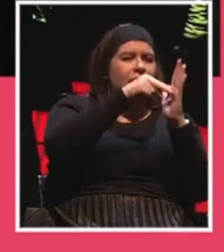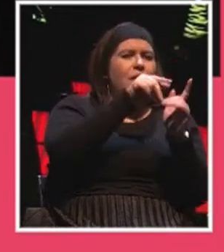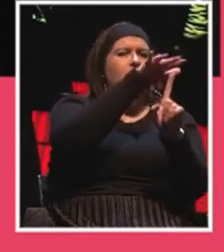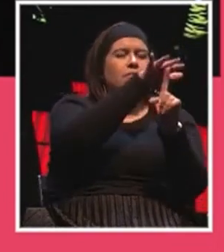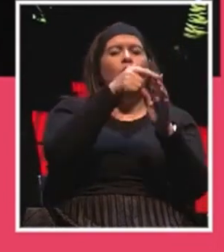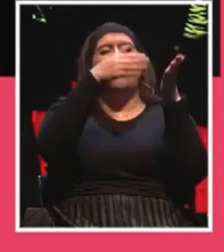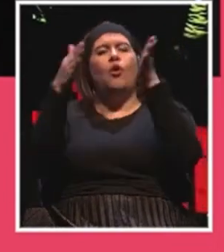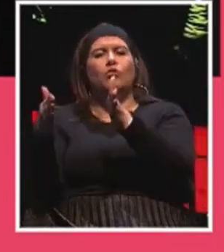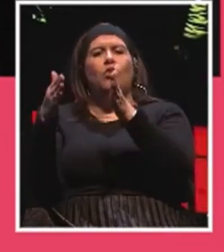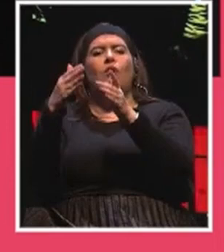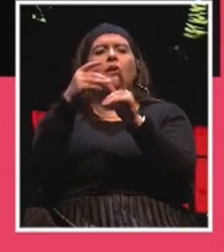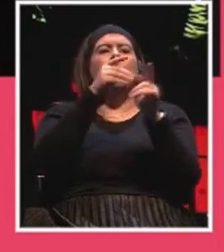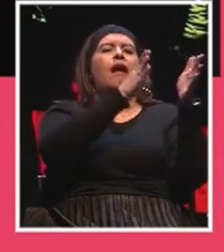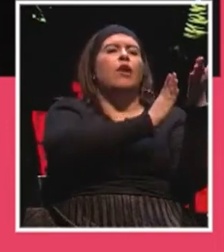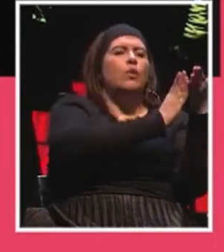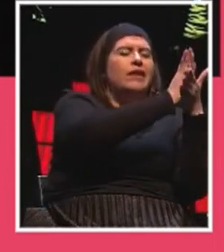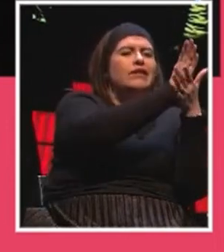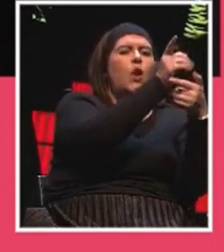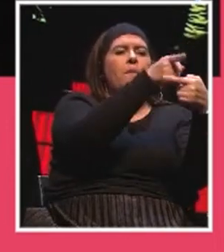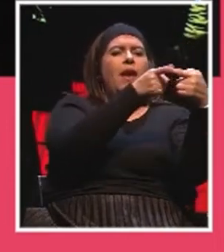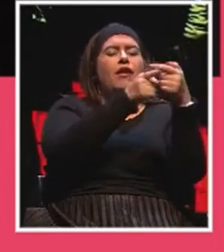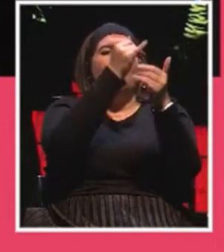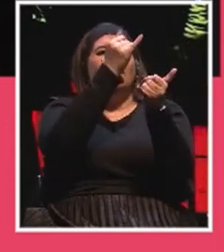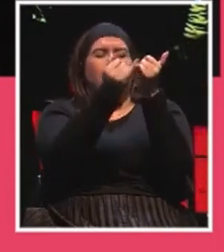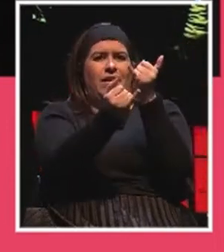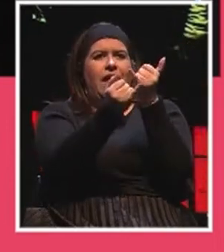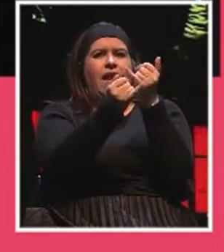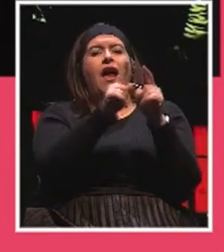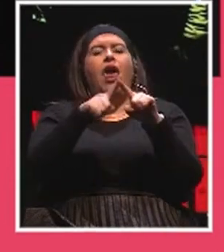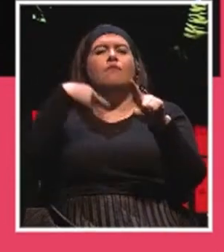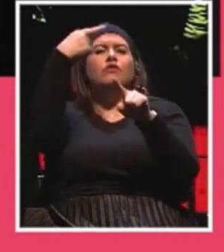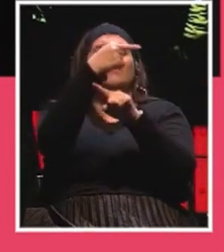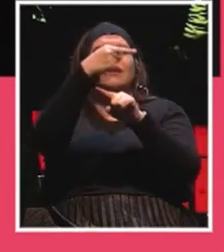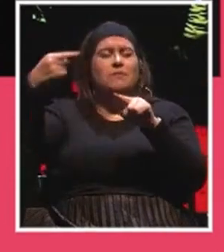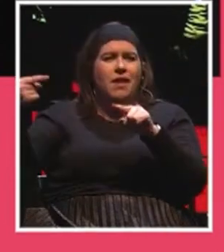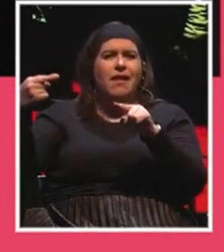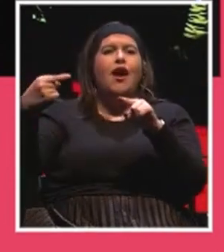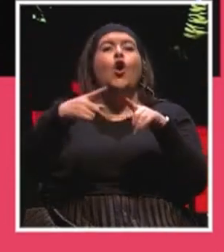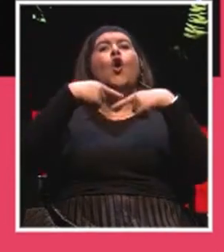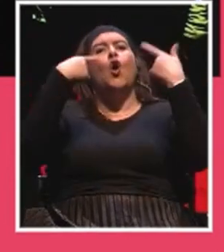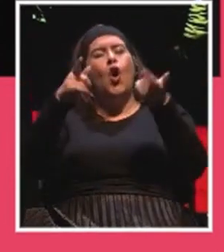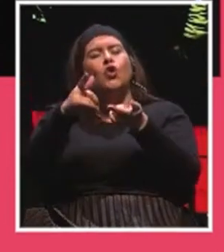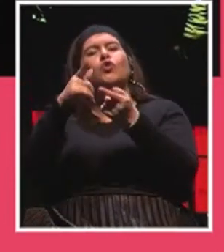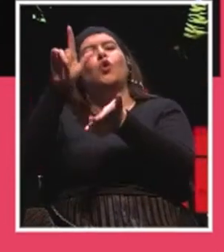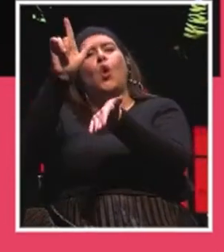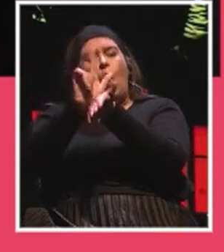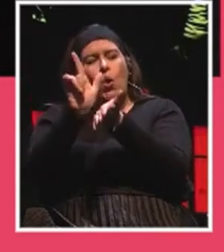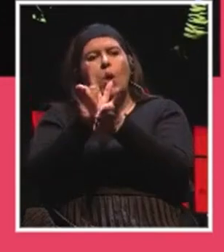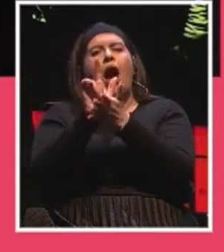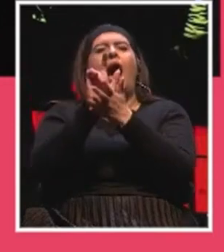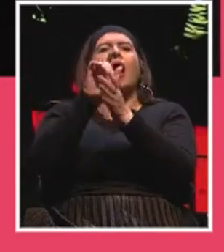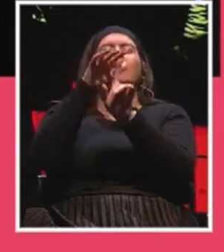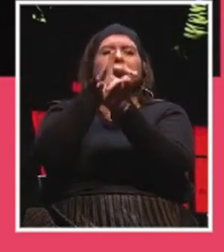middle, end, resolved, done. Next week, you saw the next installment, and that happens again. It happens again.